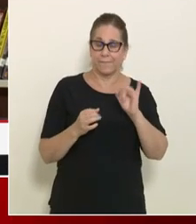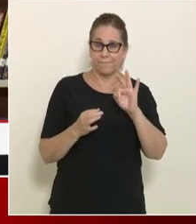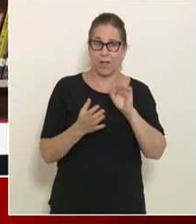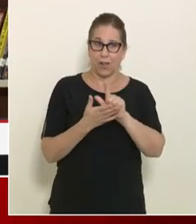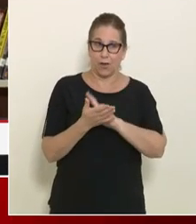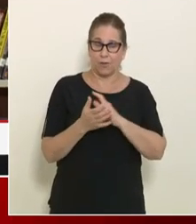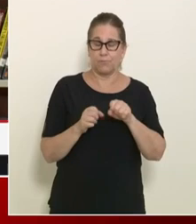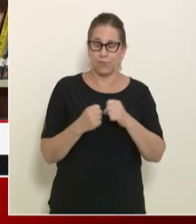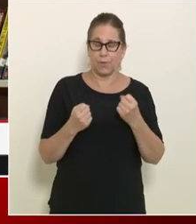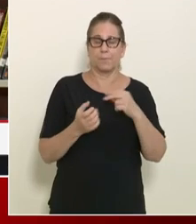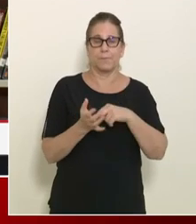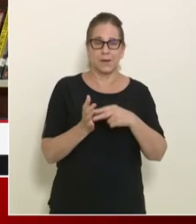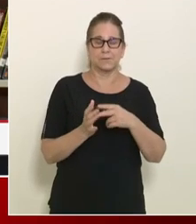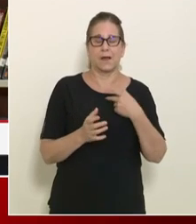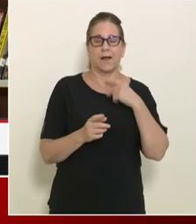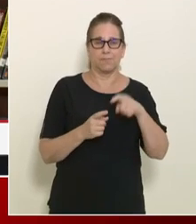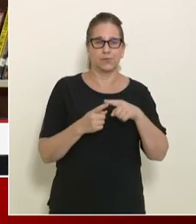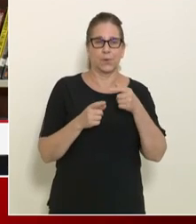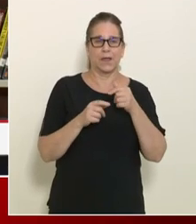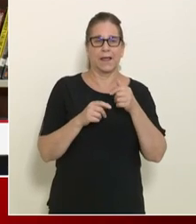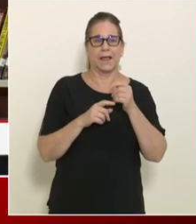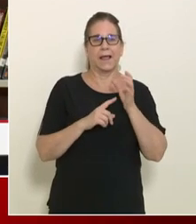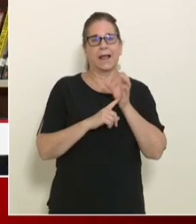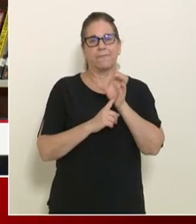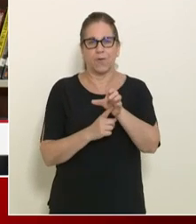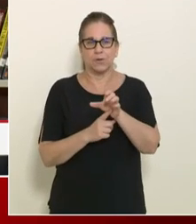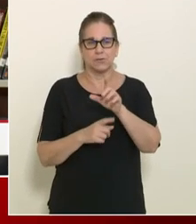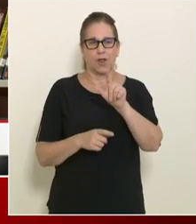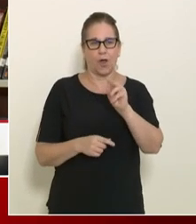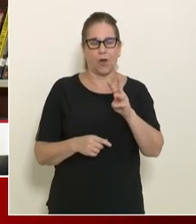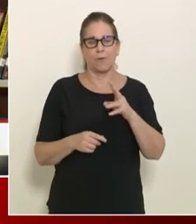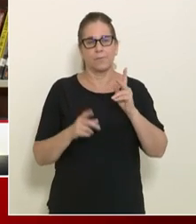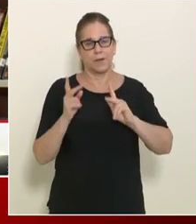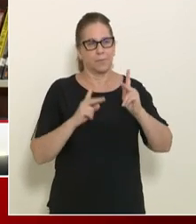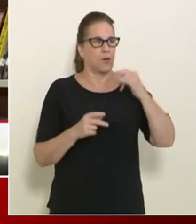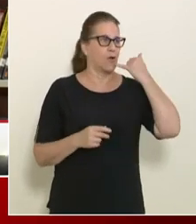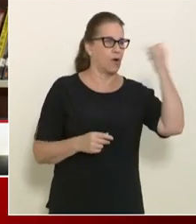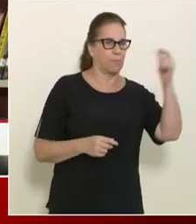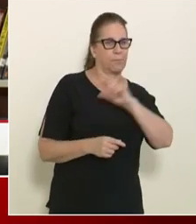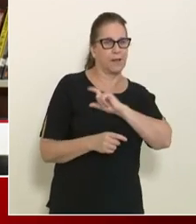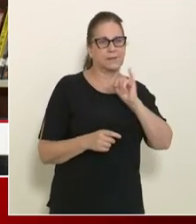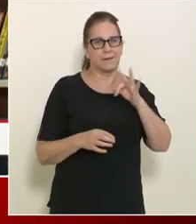any diner or restaurant to call the police immediately.